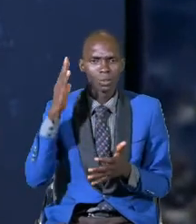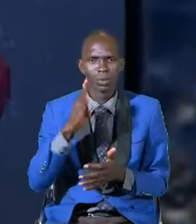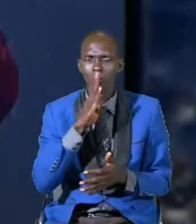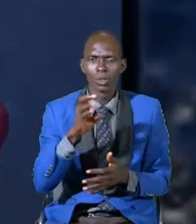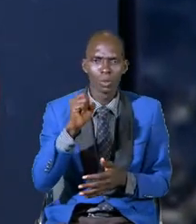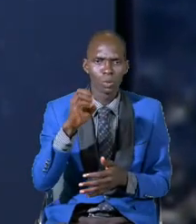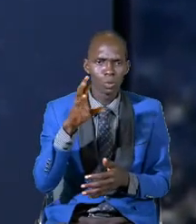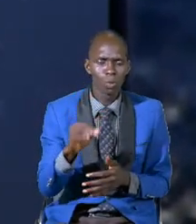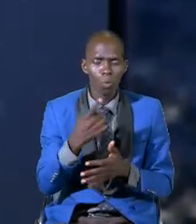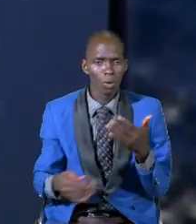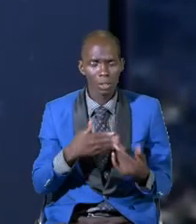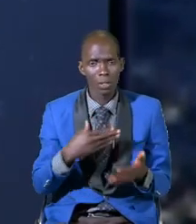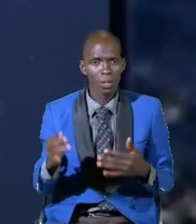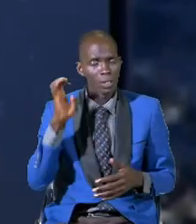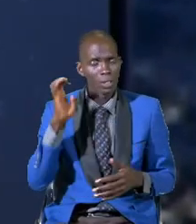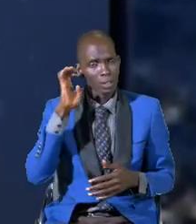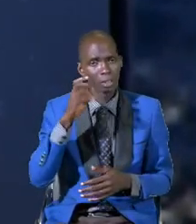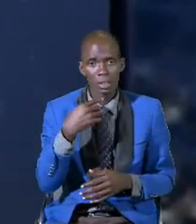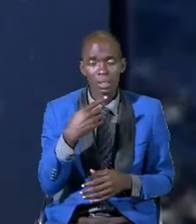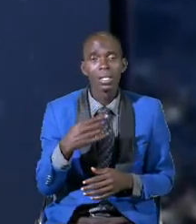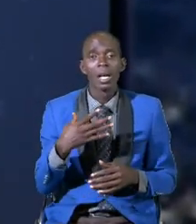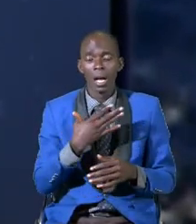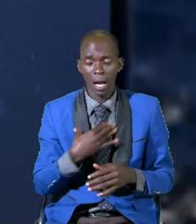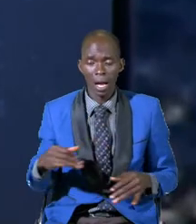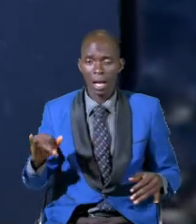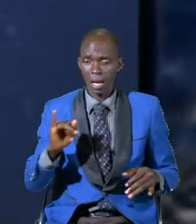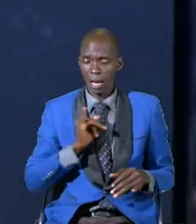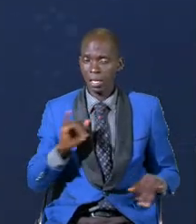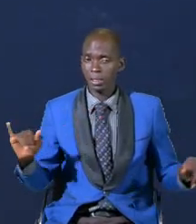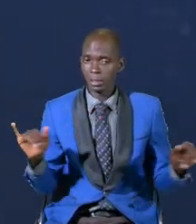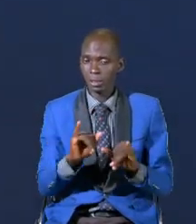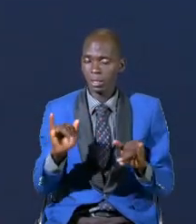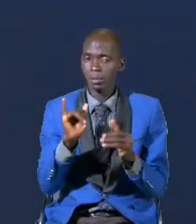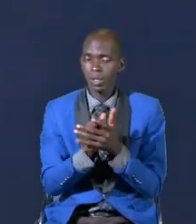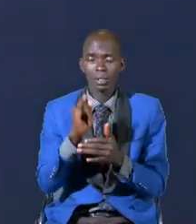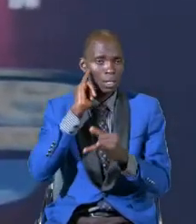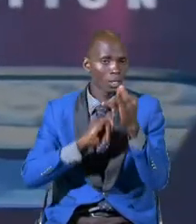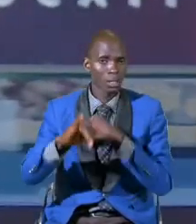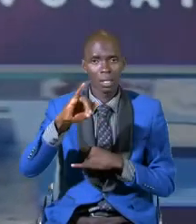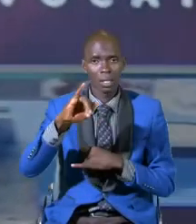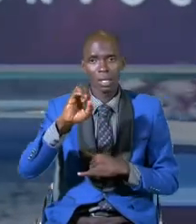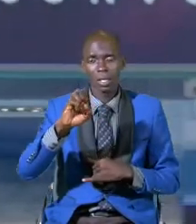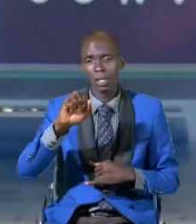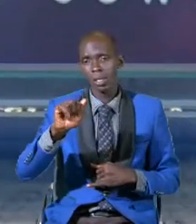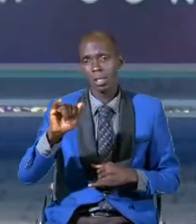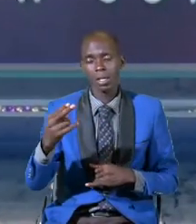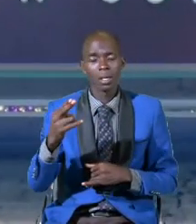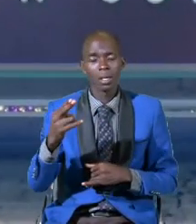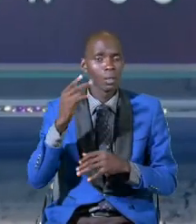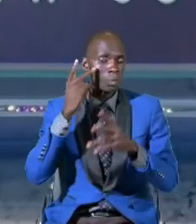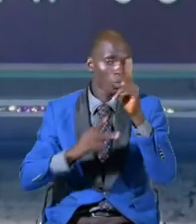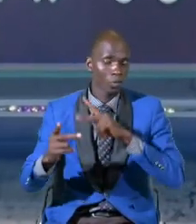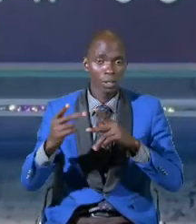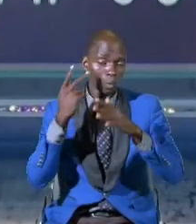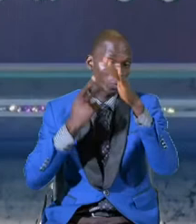shall be so. I, that same prophet, I come to you, and I say, you will die. What